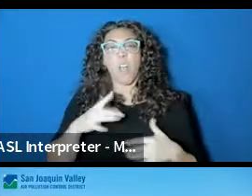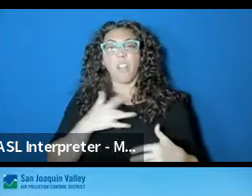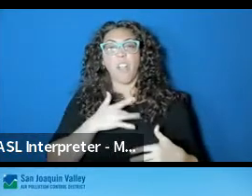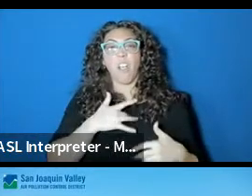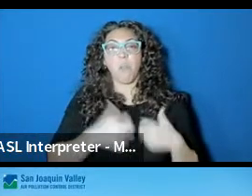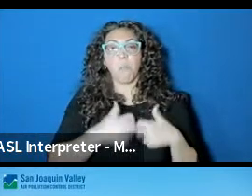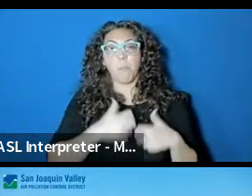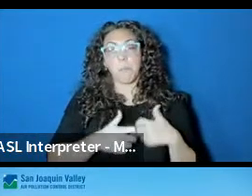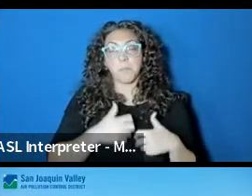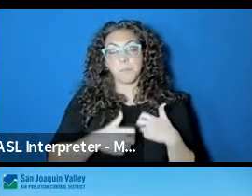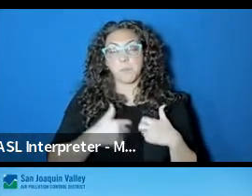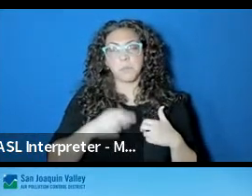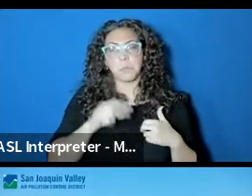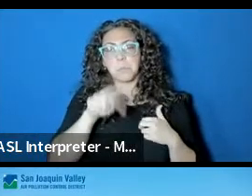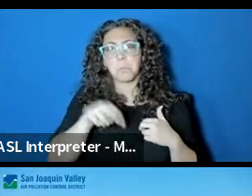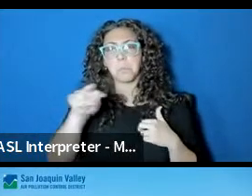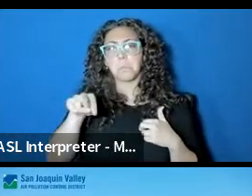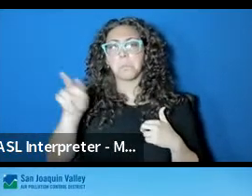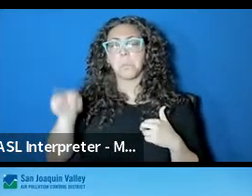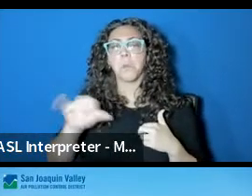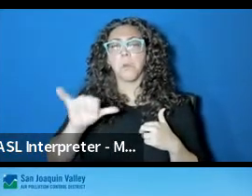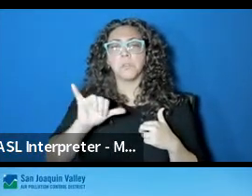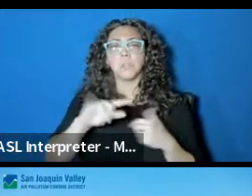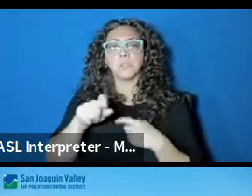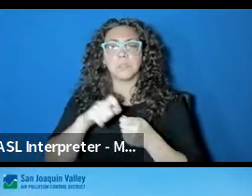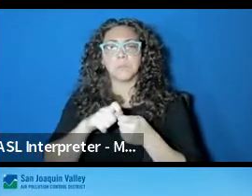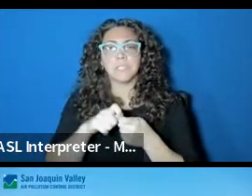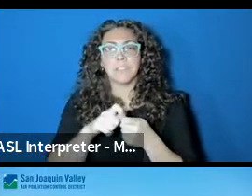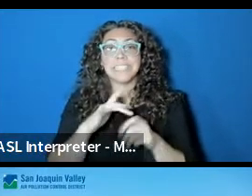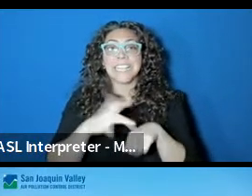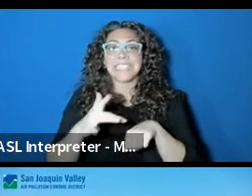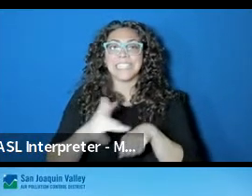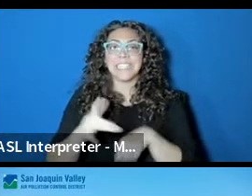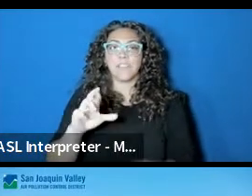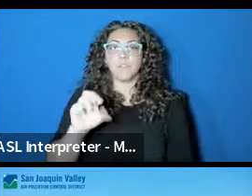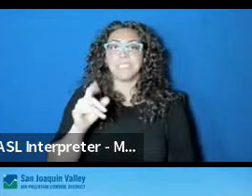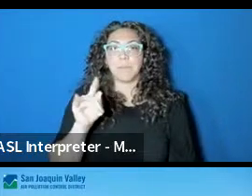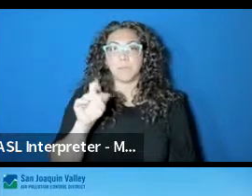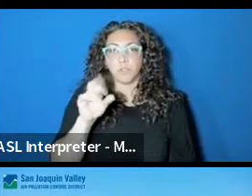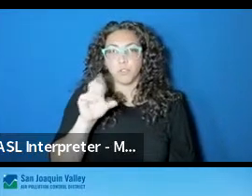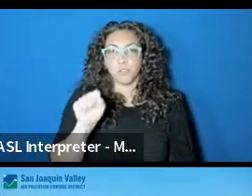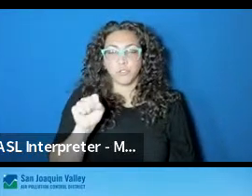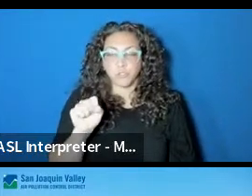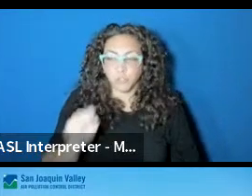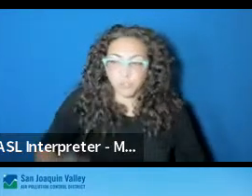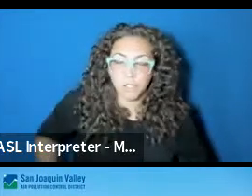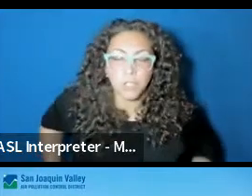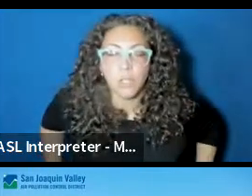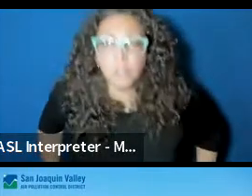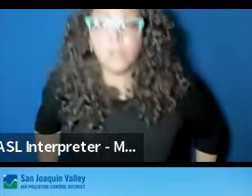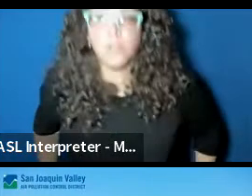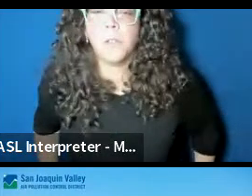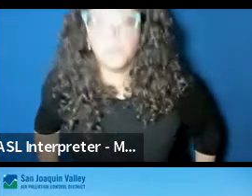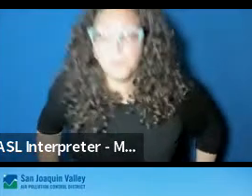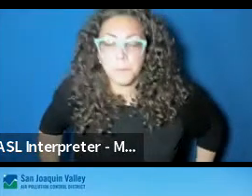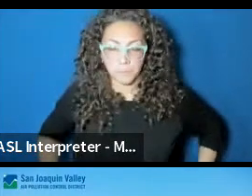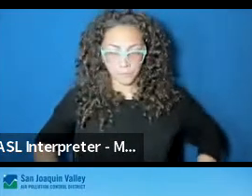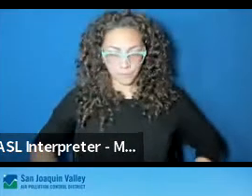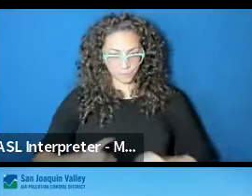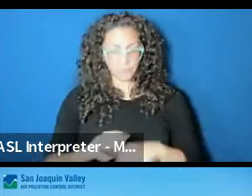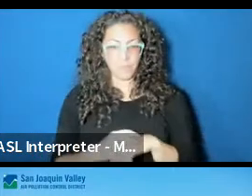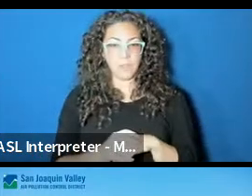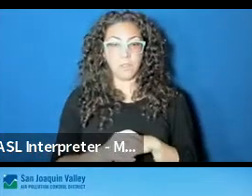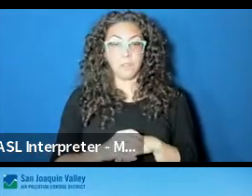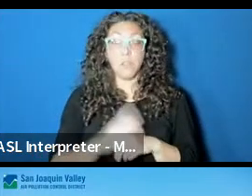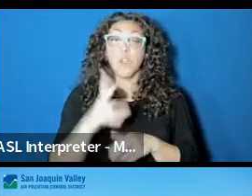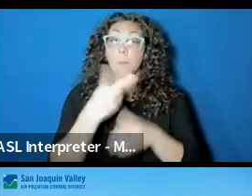issues. We also look at, in particular, sensitive receptors. So sensitive receptors are both youth, smaller children